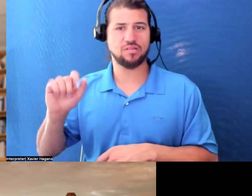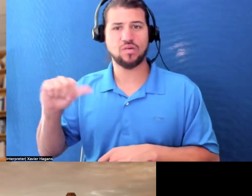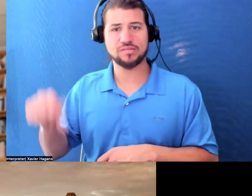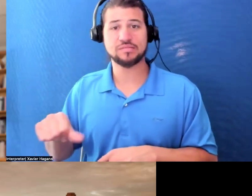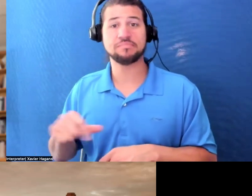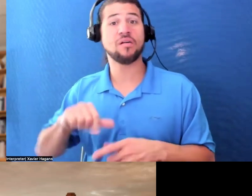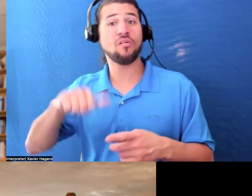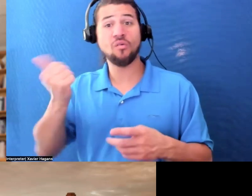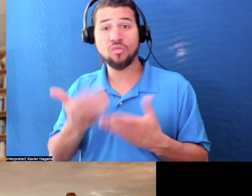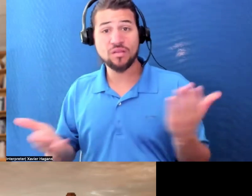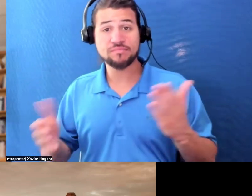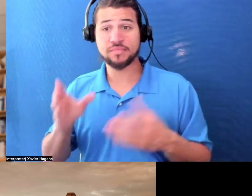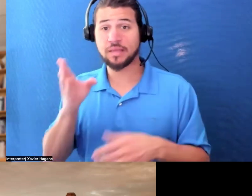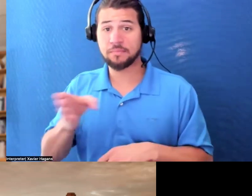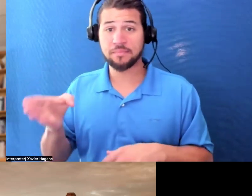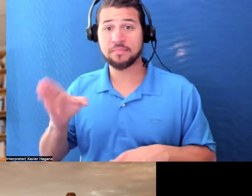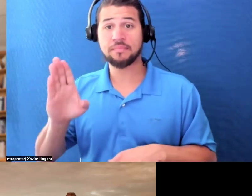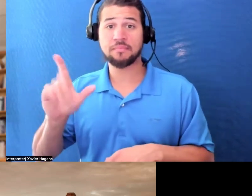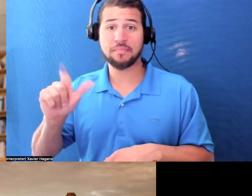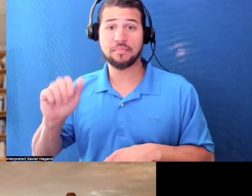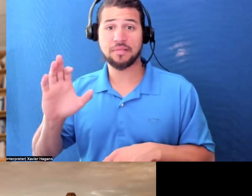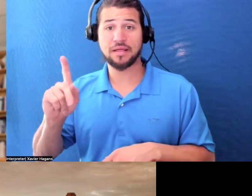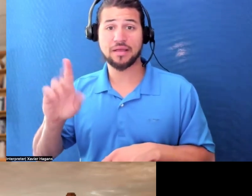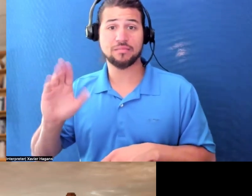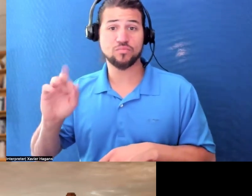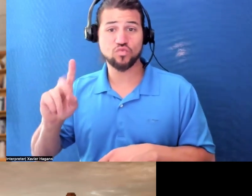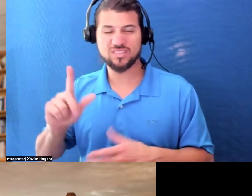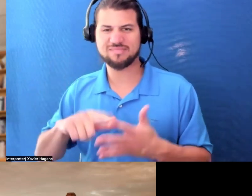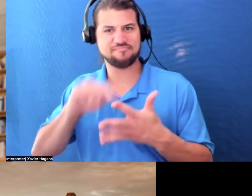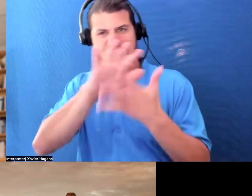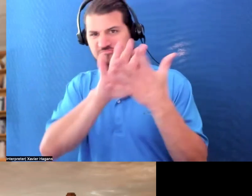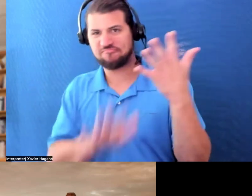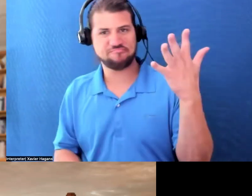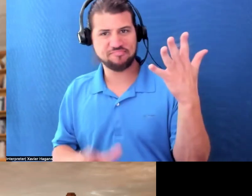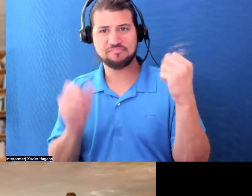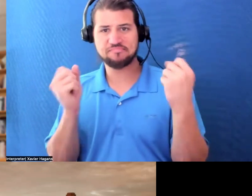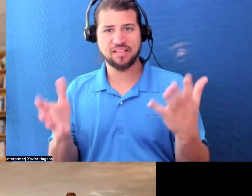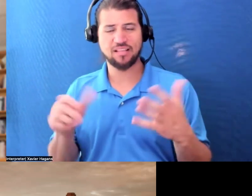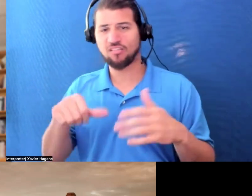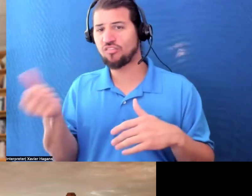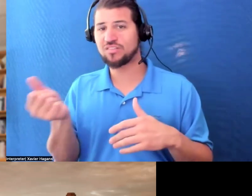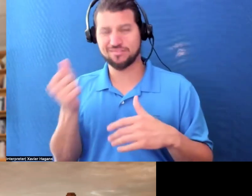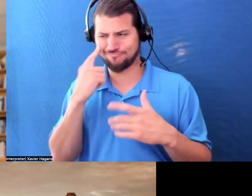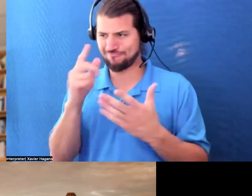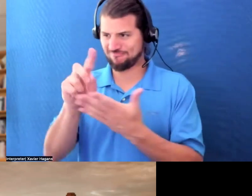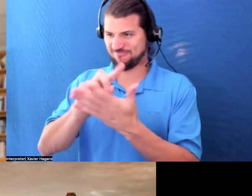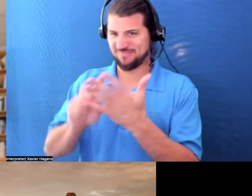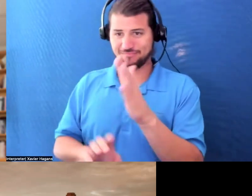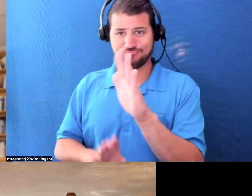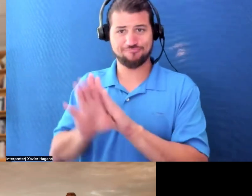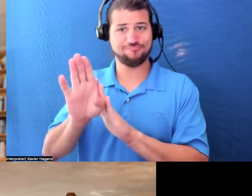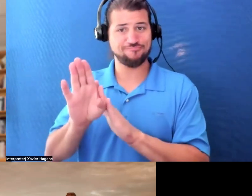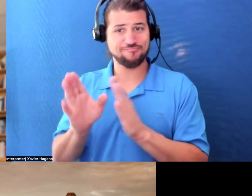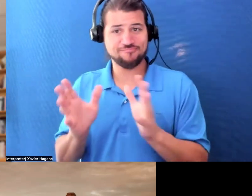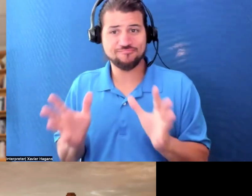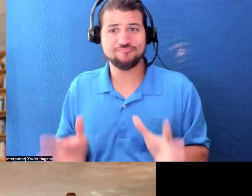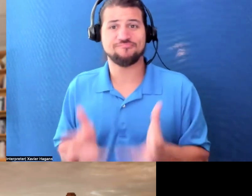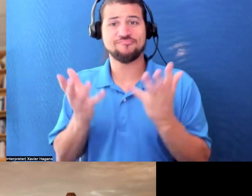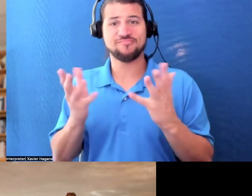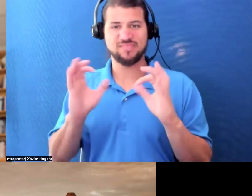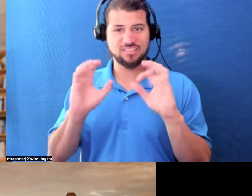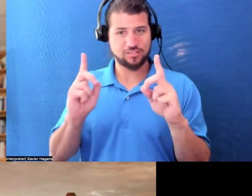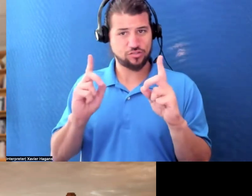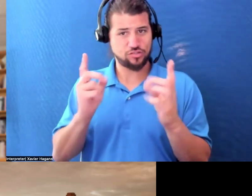Blackboard, Moodle, and many others are out there. Many of them were designed to help facilitate educational